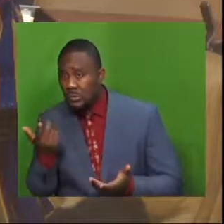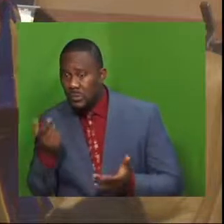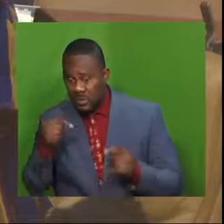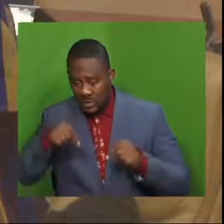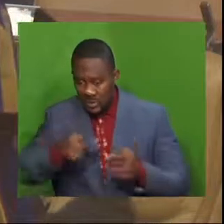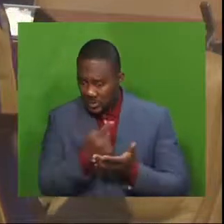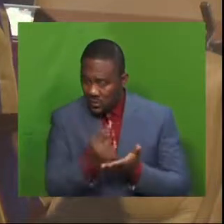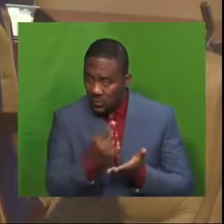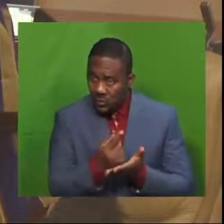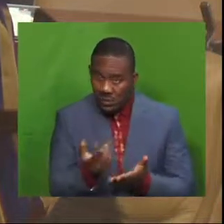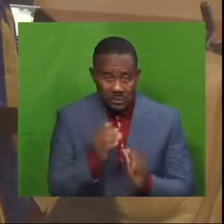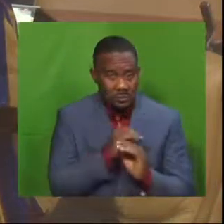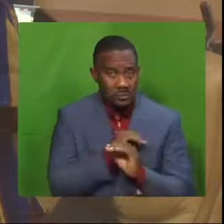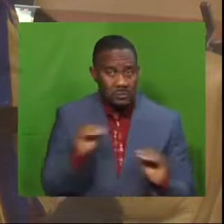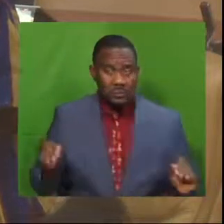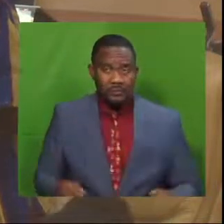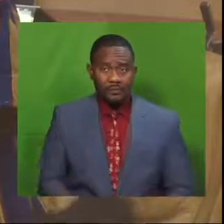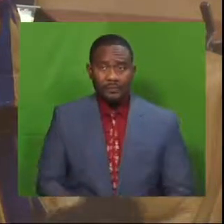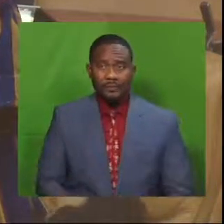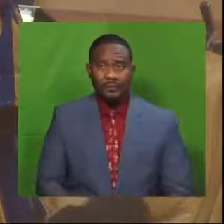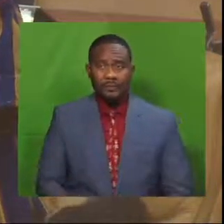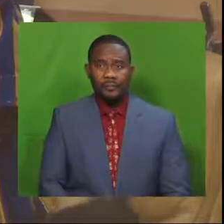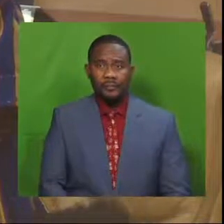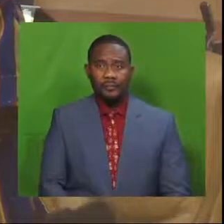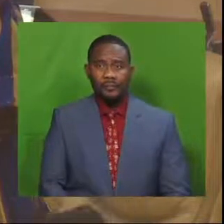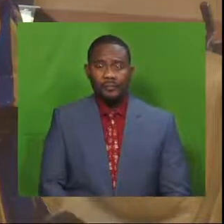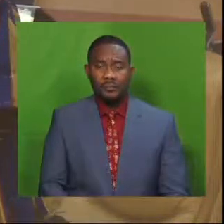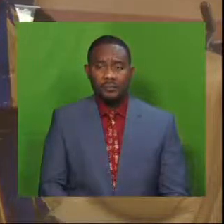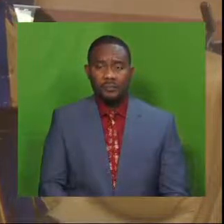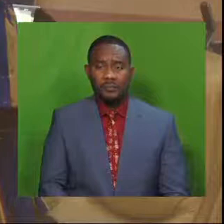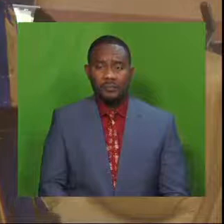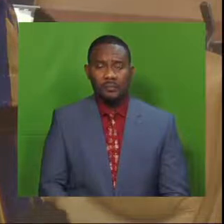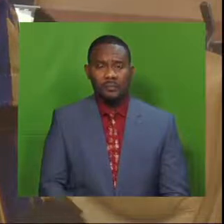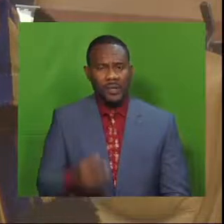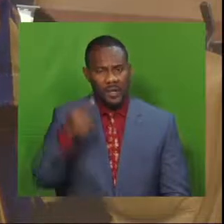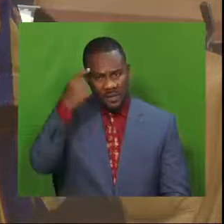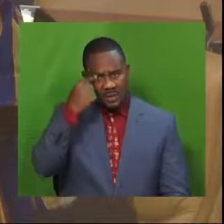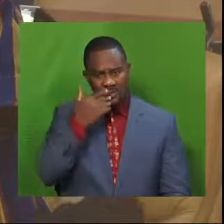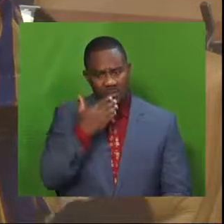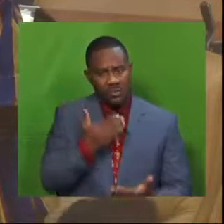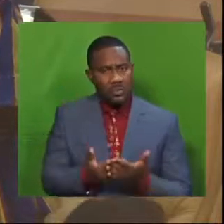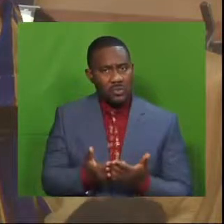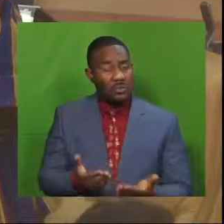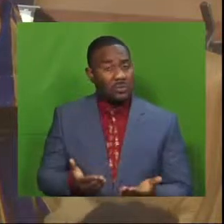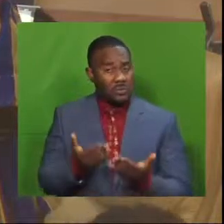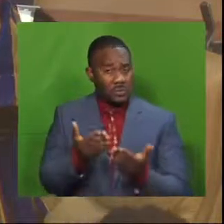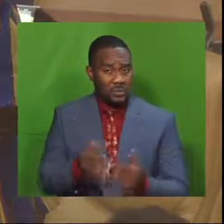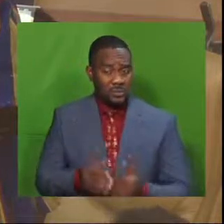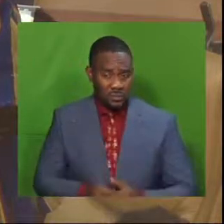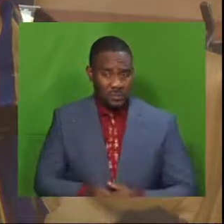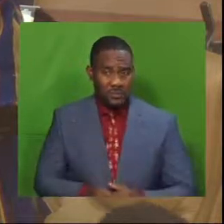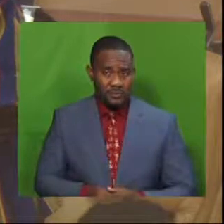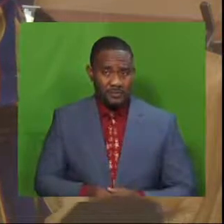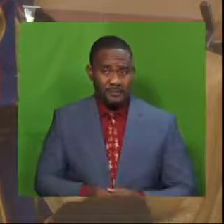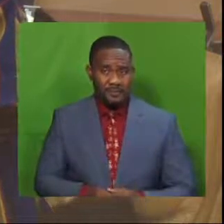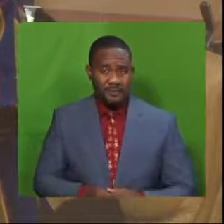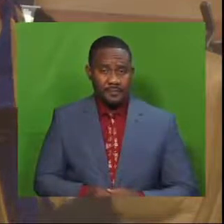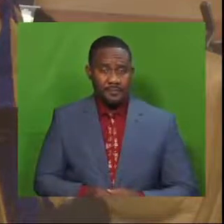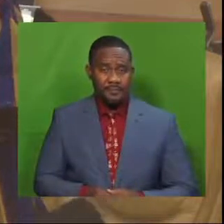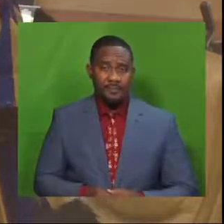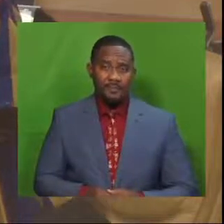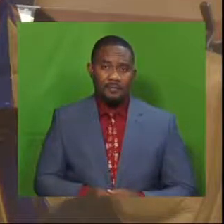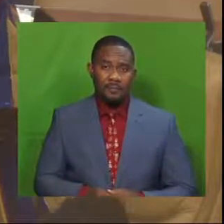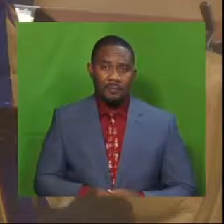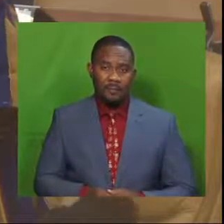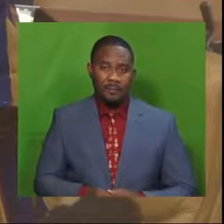business statement. Mr. Speaker, I think it's a very good suggestion. That would update members, and members